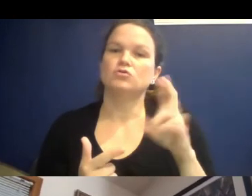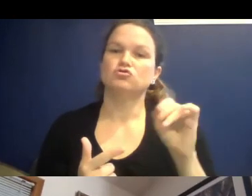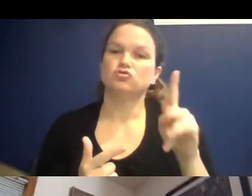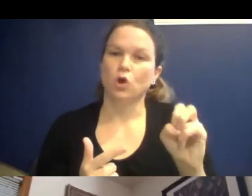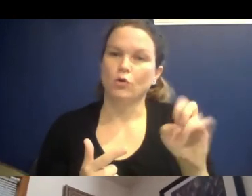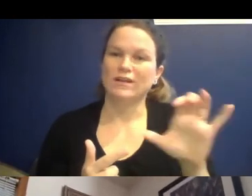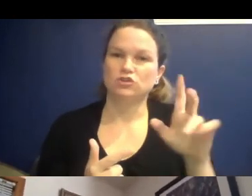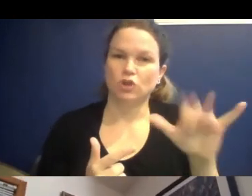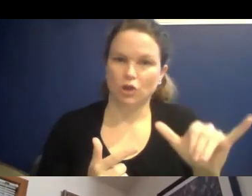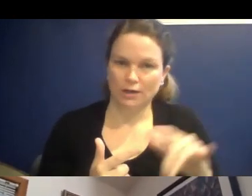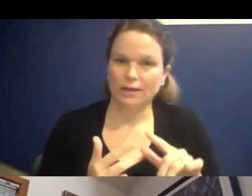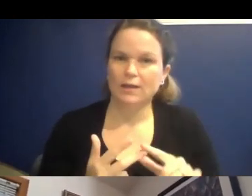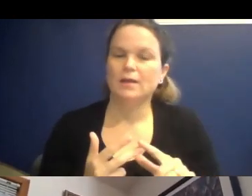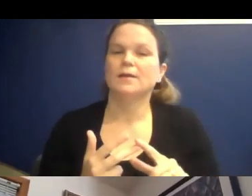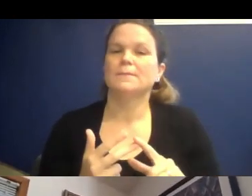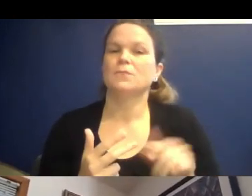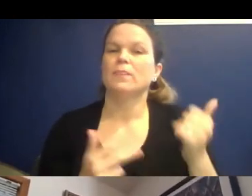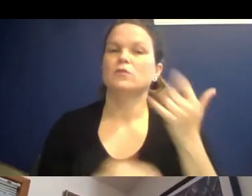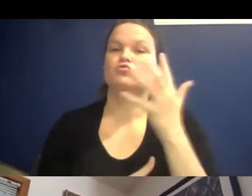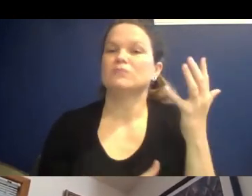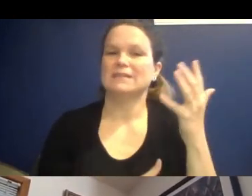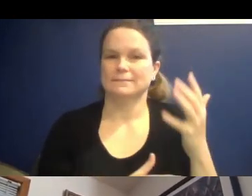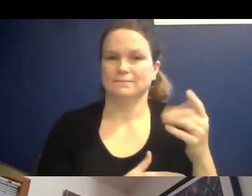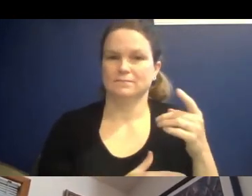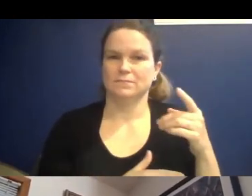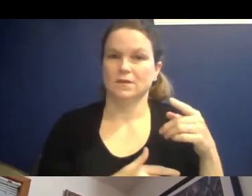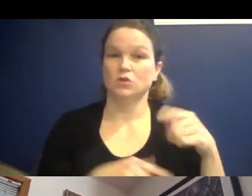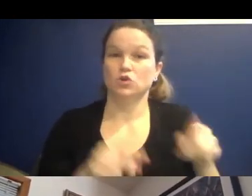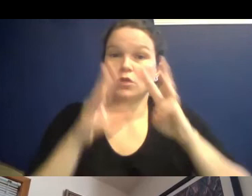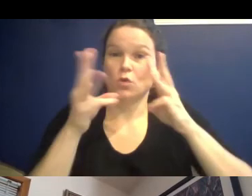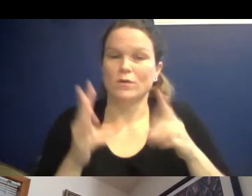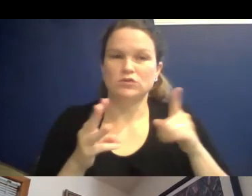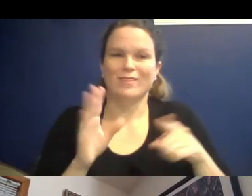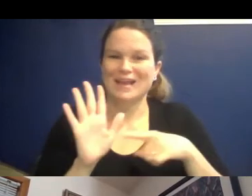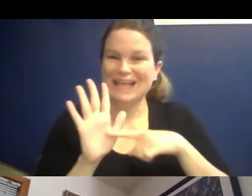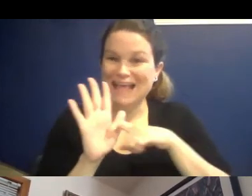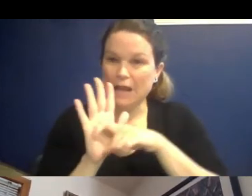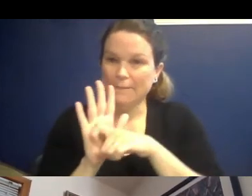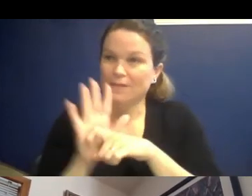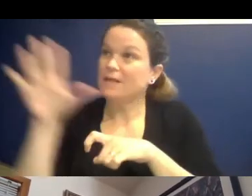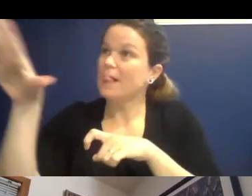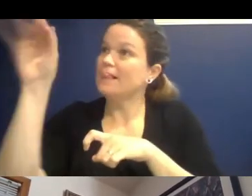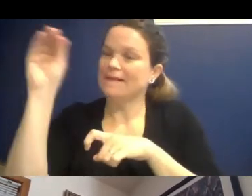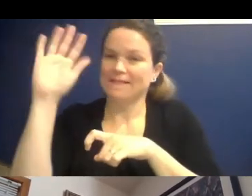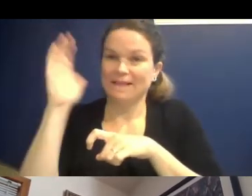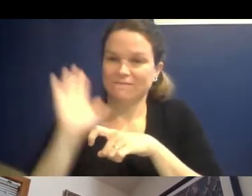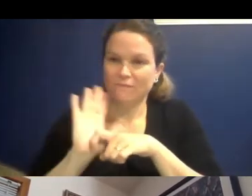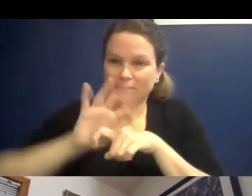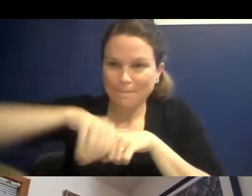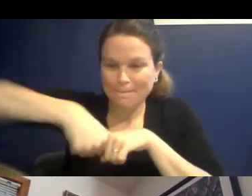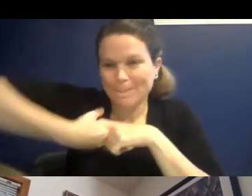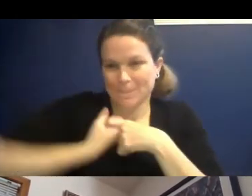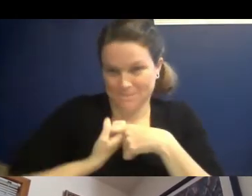overwinter as a caterpillar. Caterpillars will curl a leaf around themselves to overwinter and finish